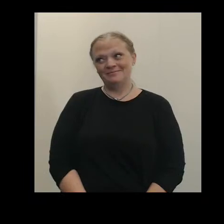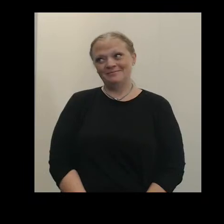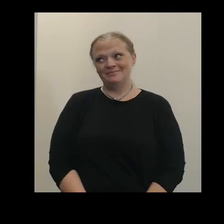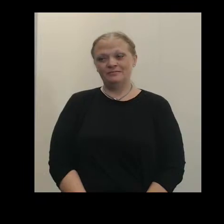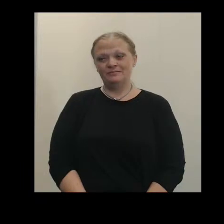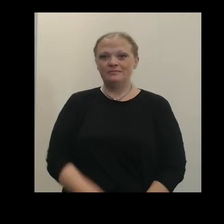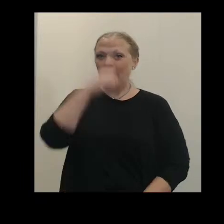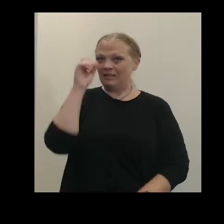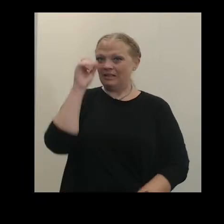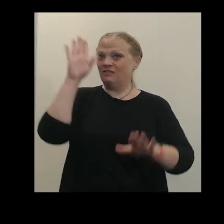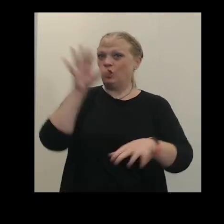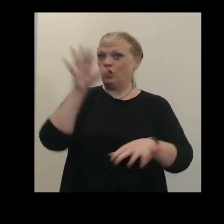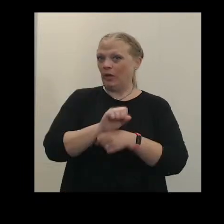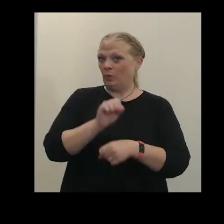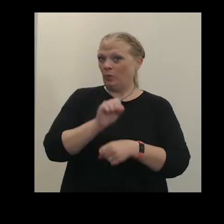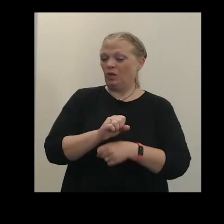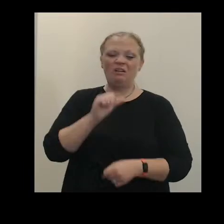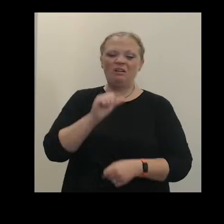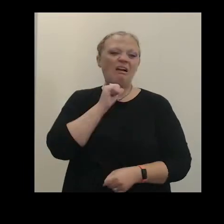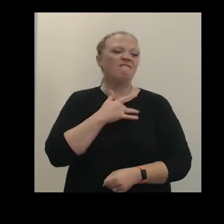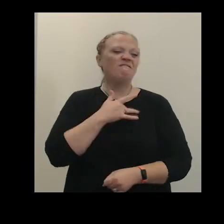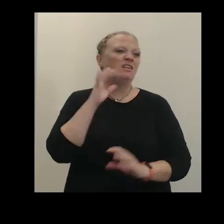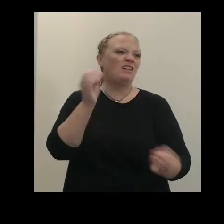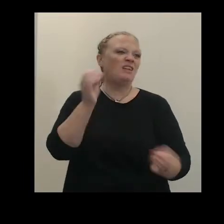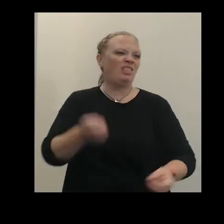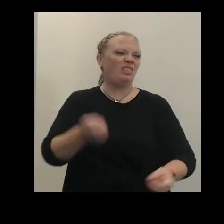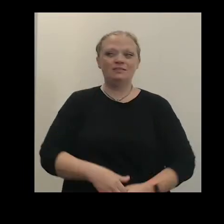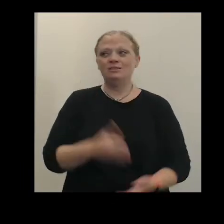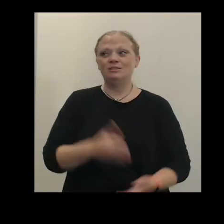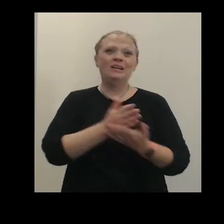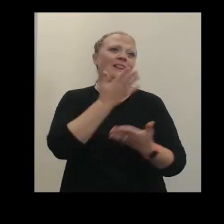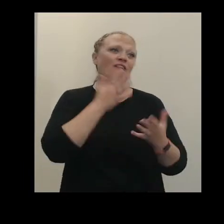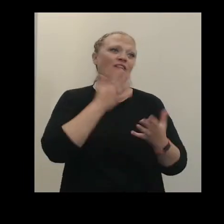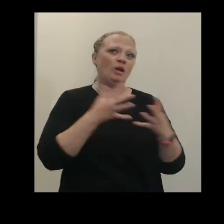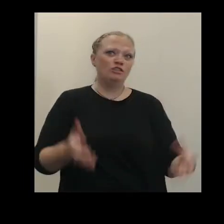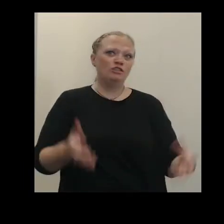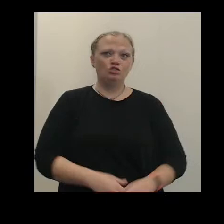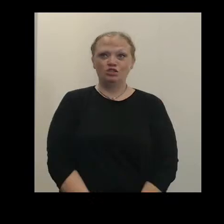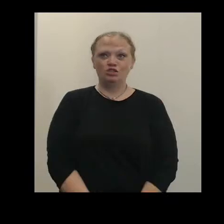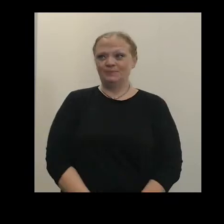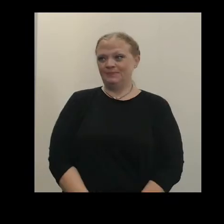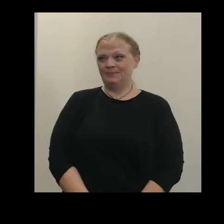Because of the great work that Phil thing. All right, thank you very much.